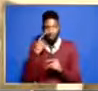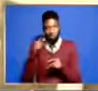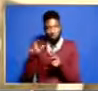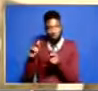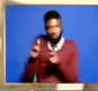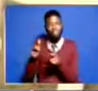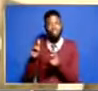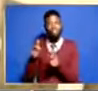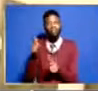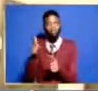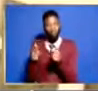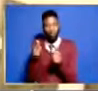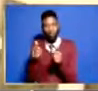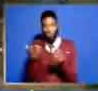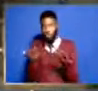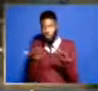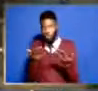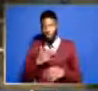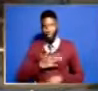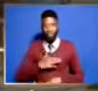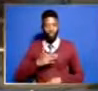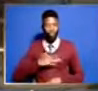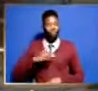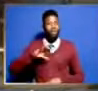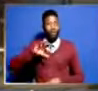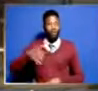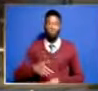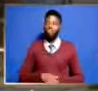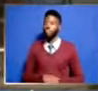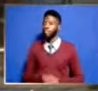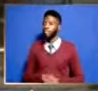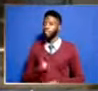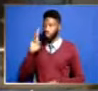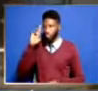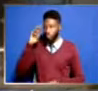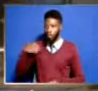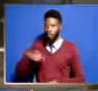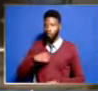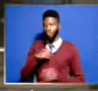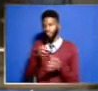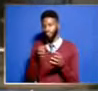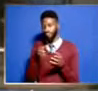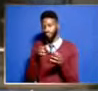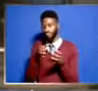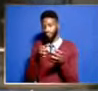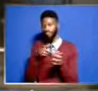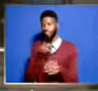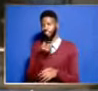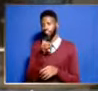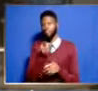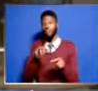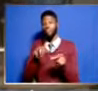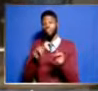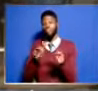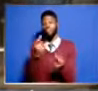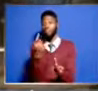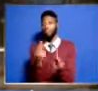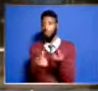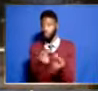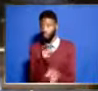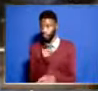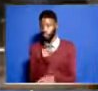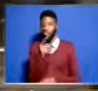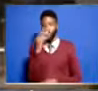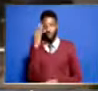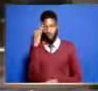cooking technologies in Samburu County. The reason why we are pushing on these cook stoves, because